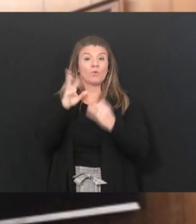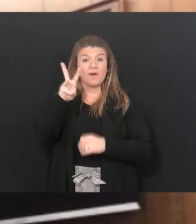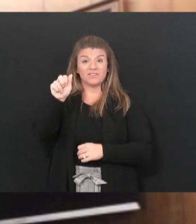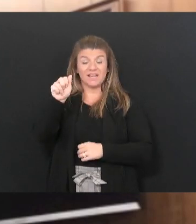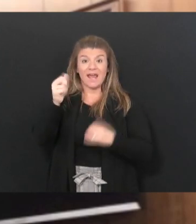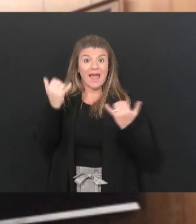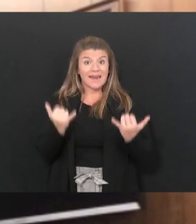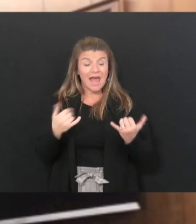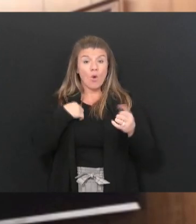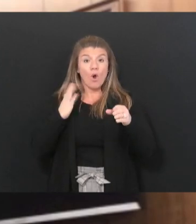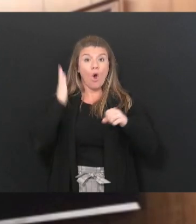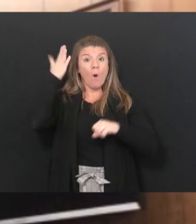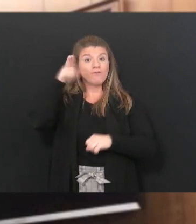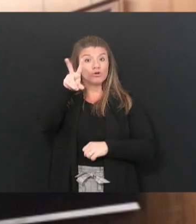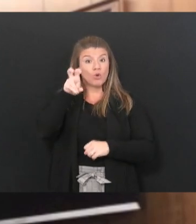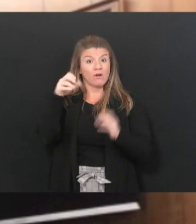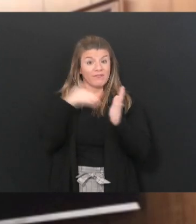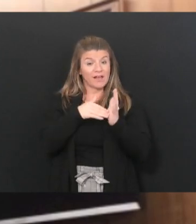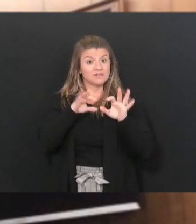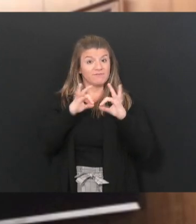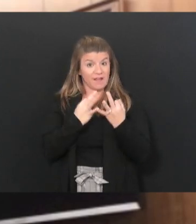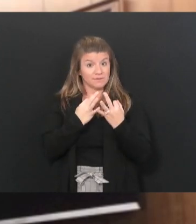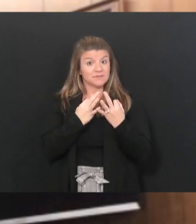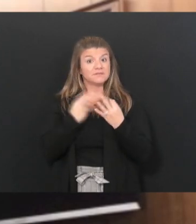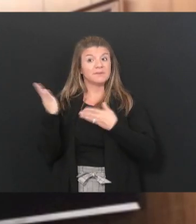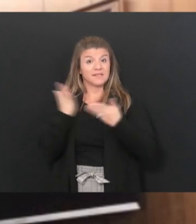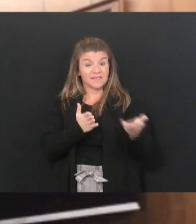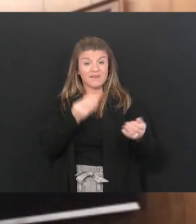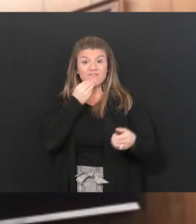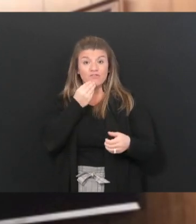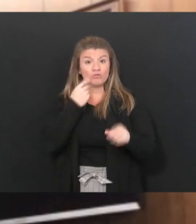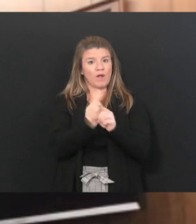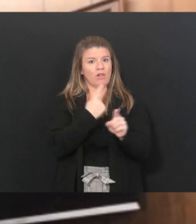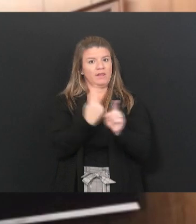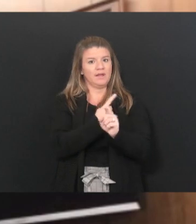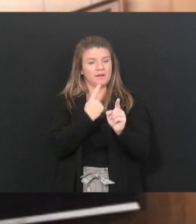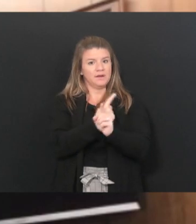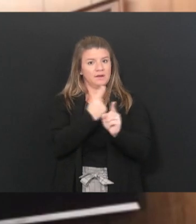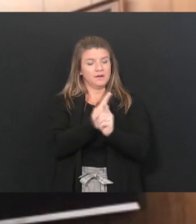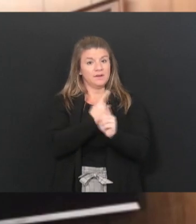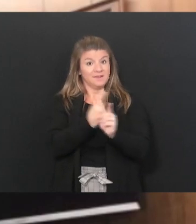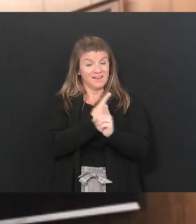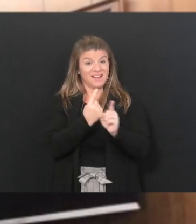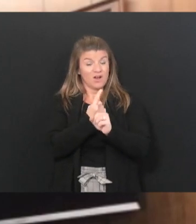to 200,000 families being served on a regular basis. We've gone from